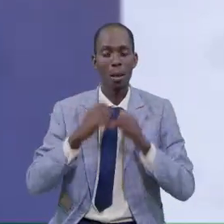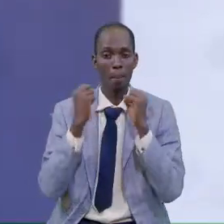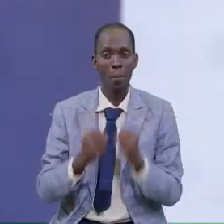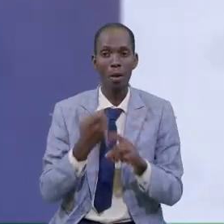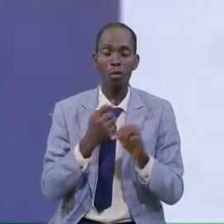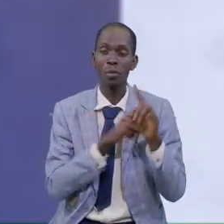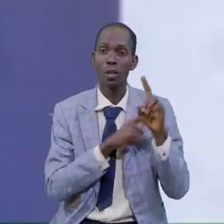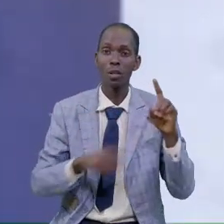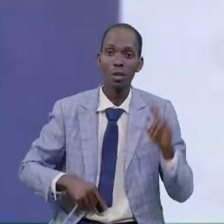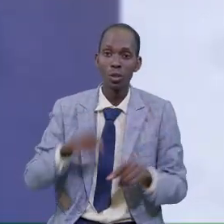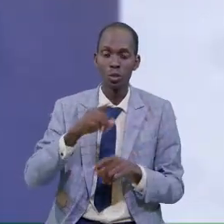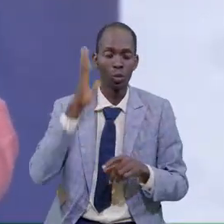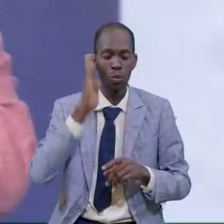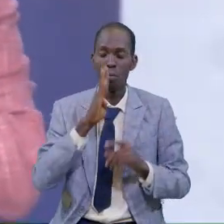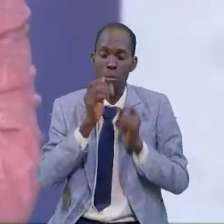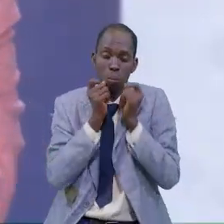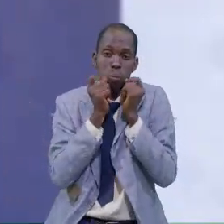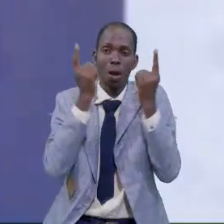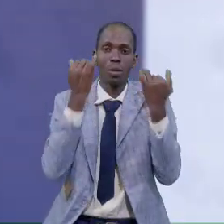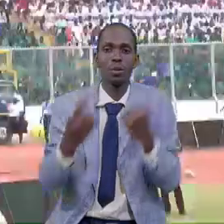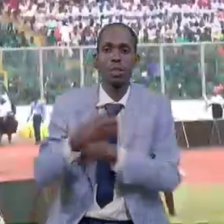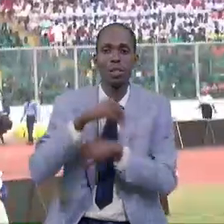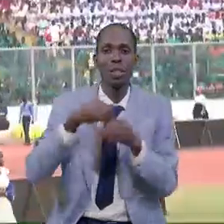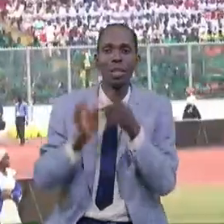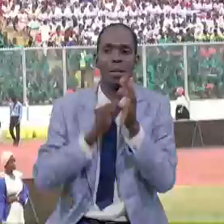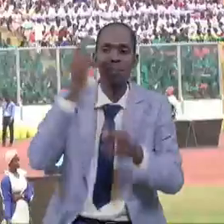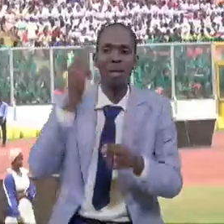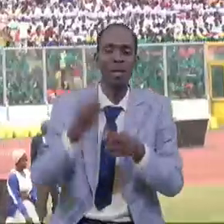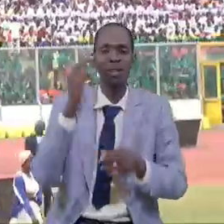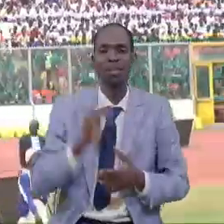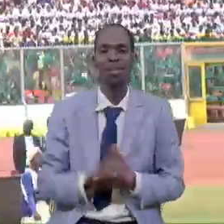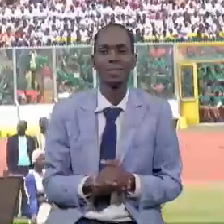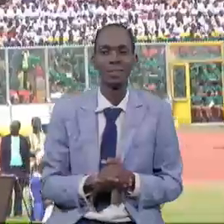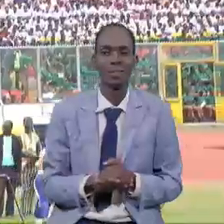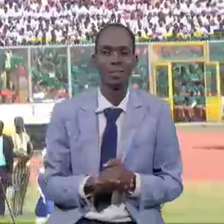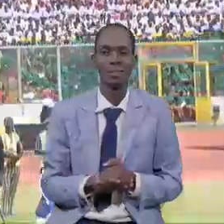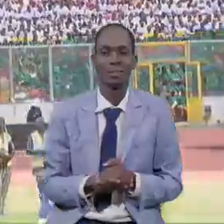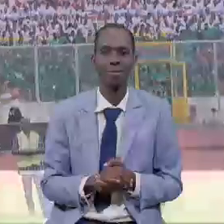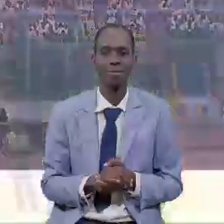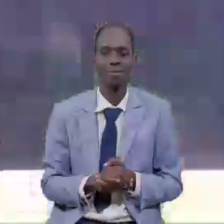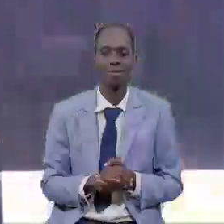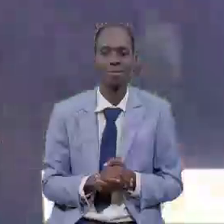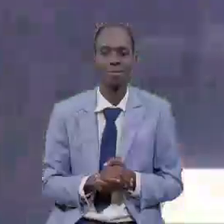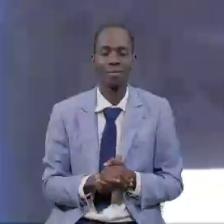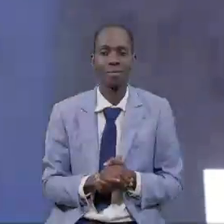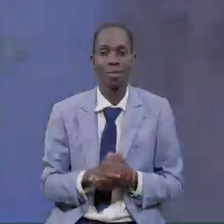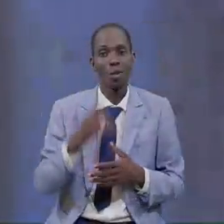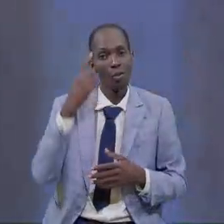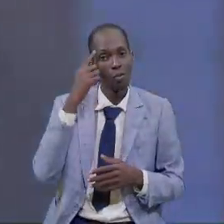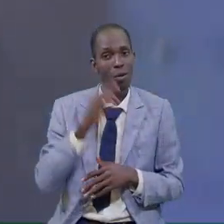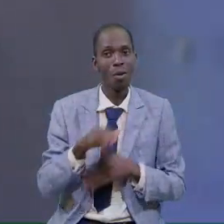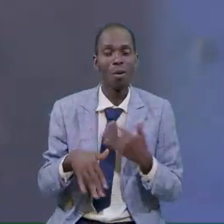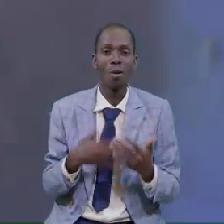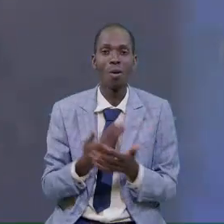up today in Jesus' name. for older people who are